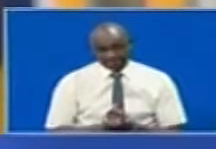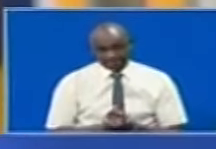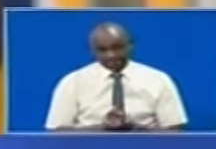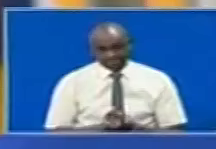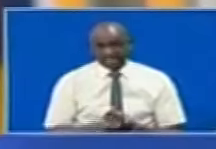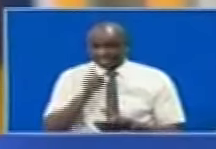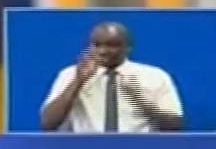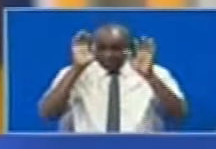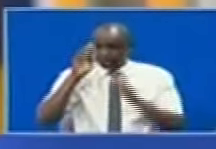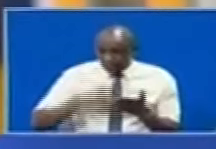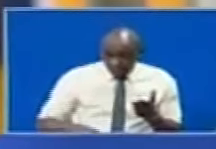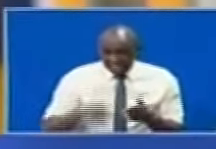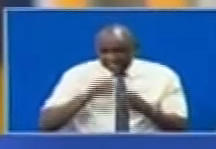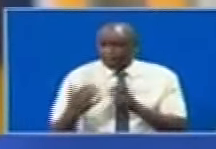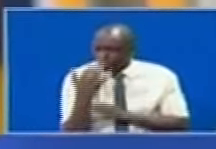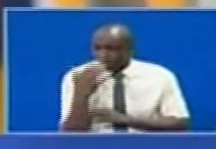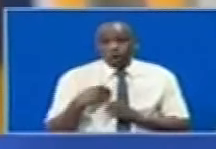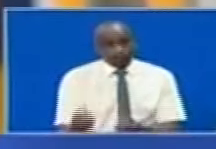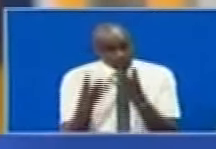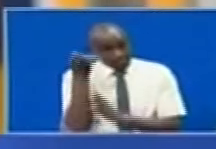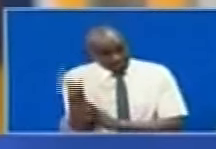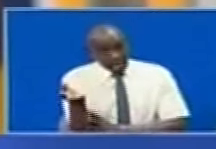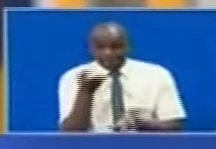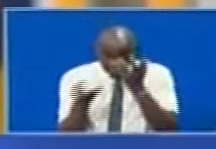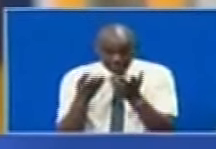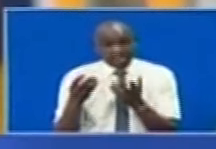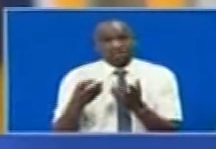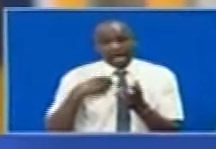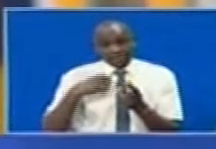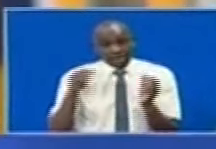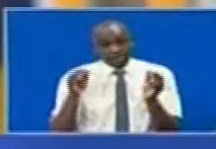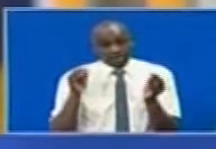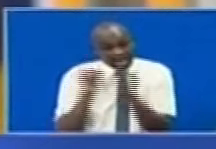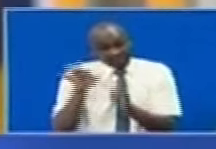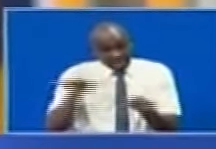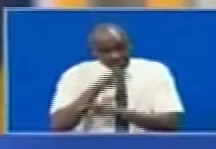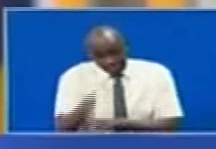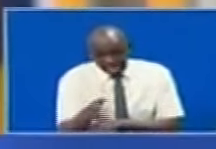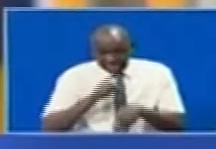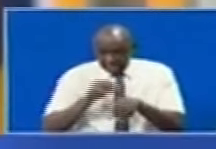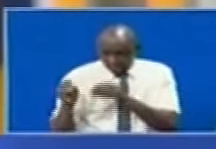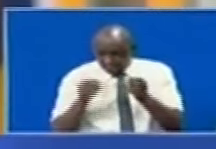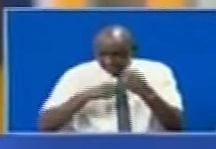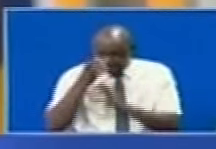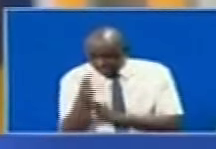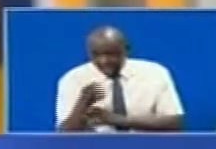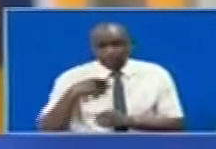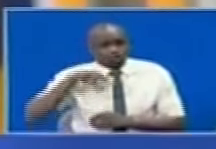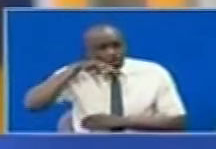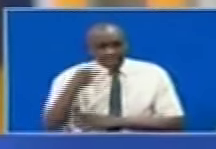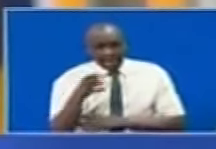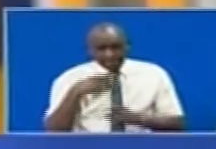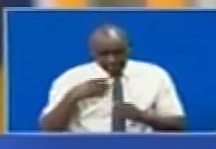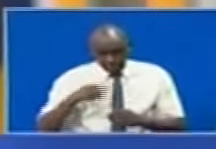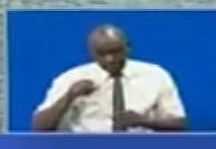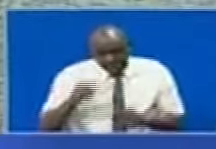that this scent or this explosive could be rigged as a booby trap, and any movement or activity from the dog might trigger